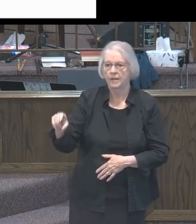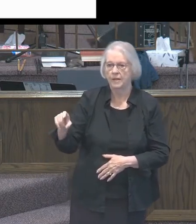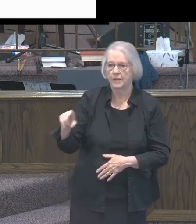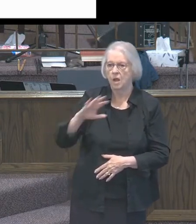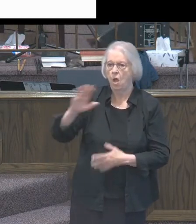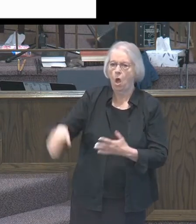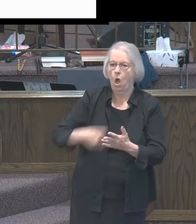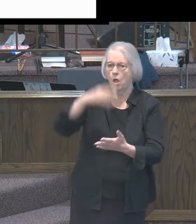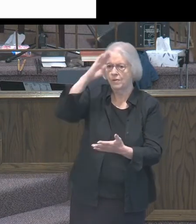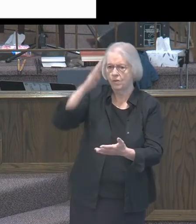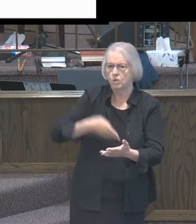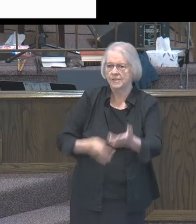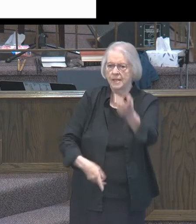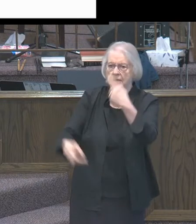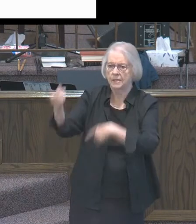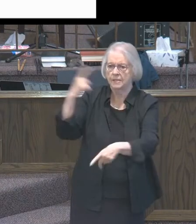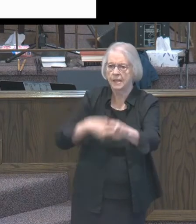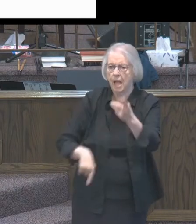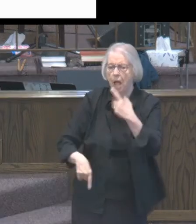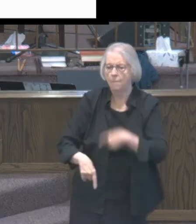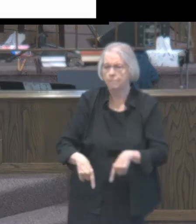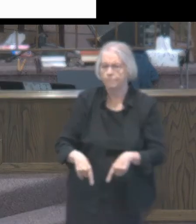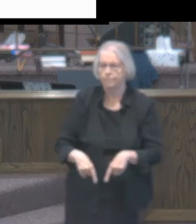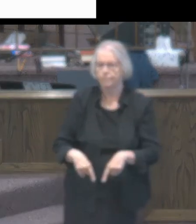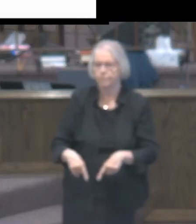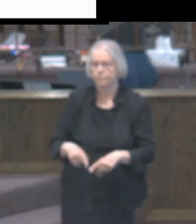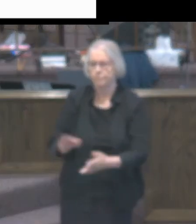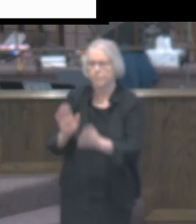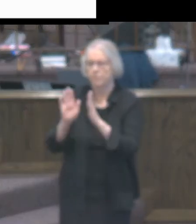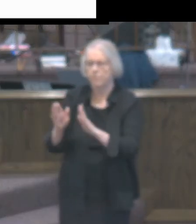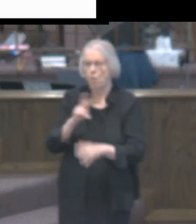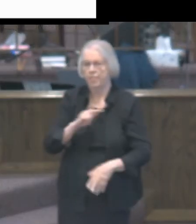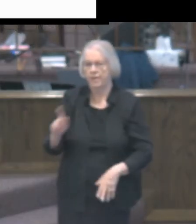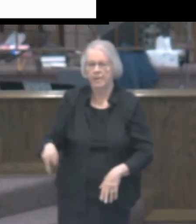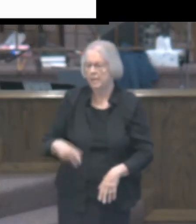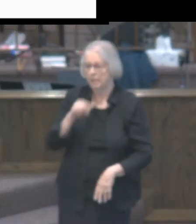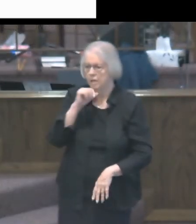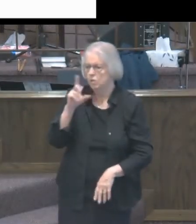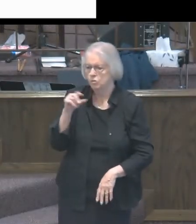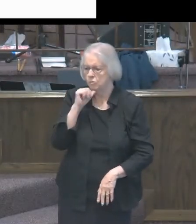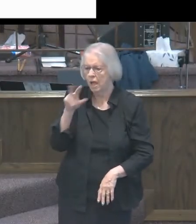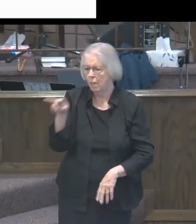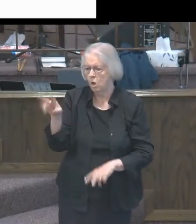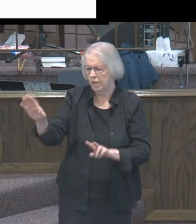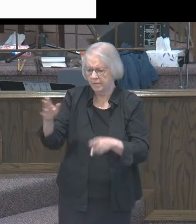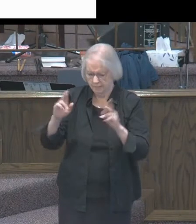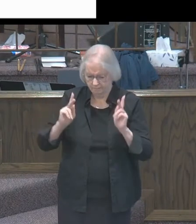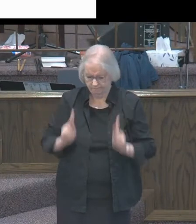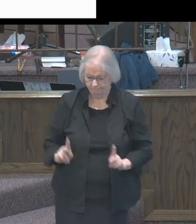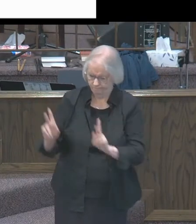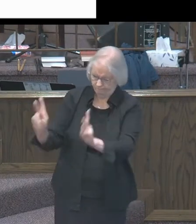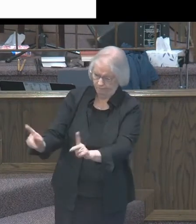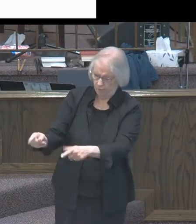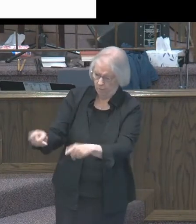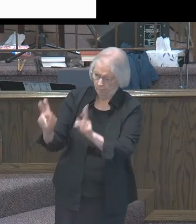sons to come. The Lord appeared, or to Samuel, the Lord appeared to Samuel. Do not look at his appearance or at his